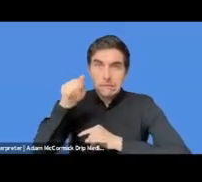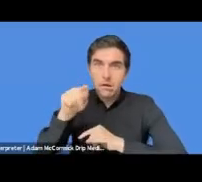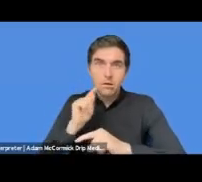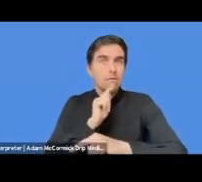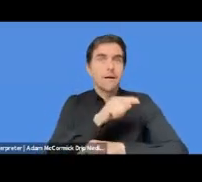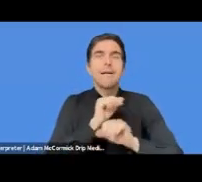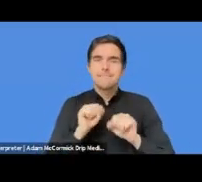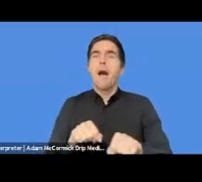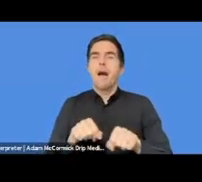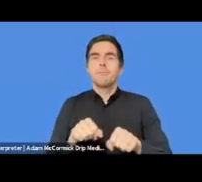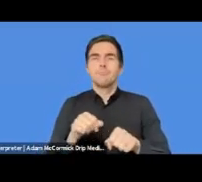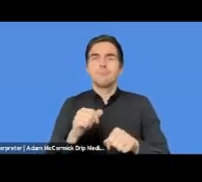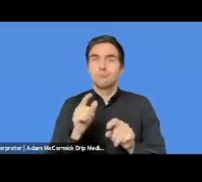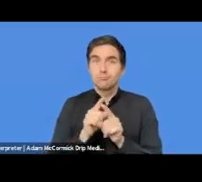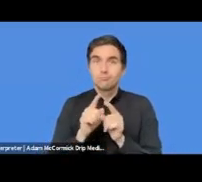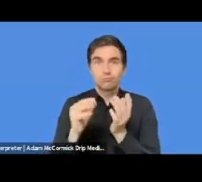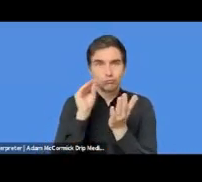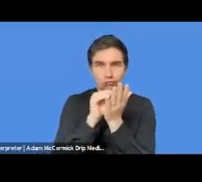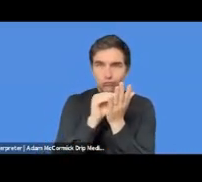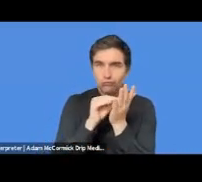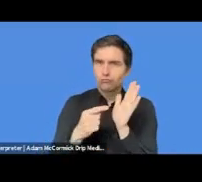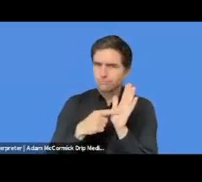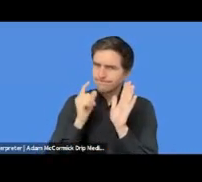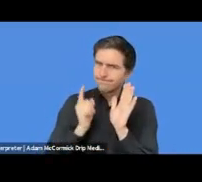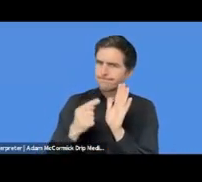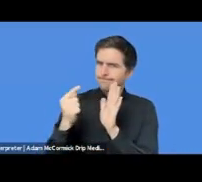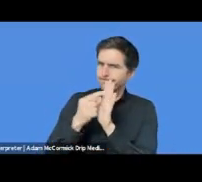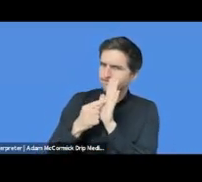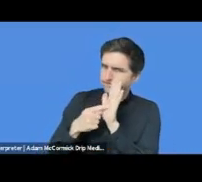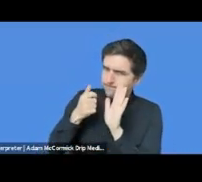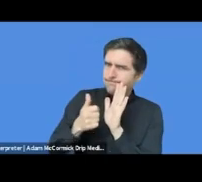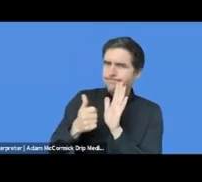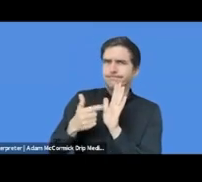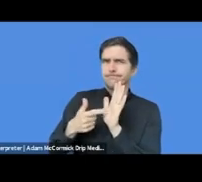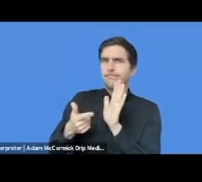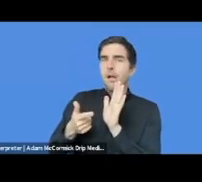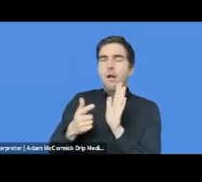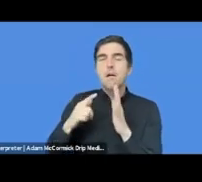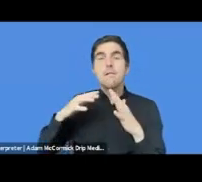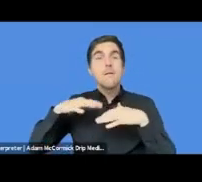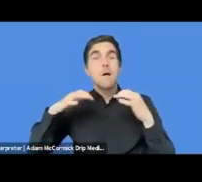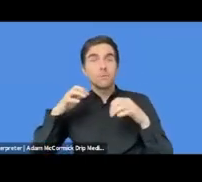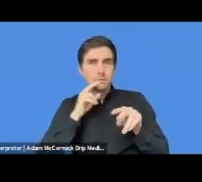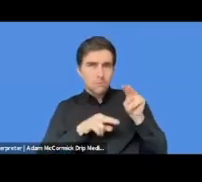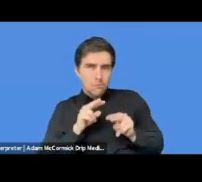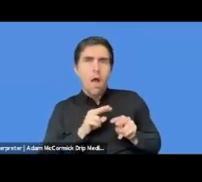government, and then they are able to mobilize resources.